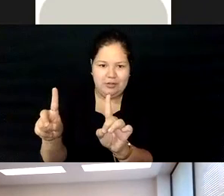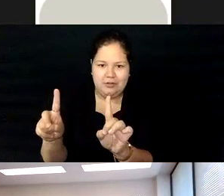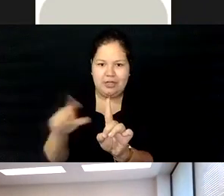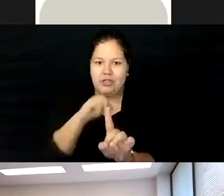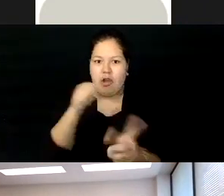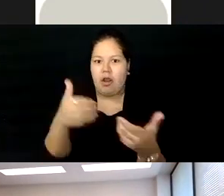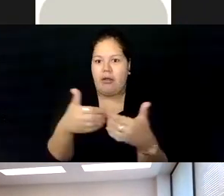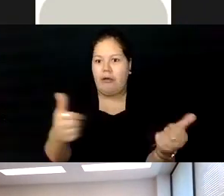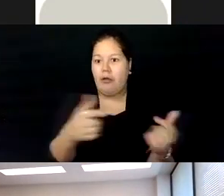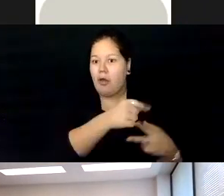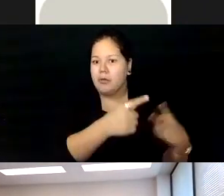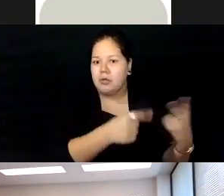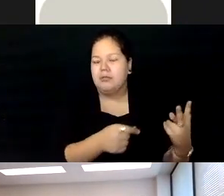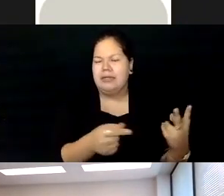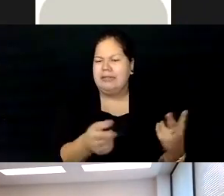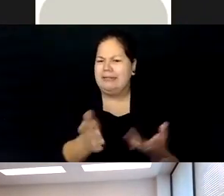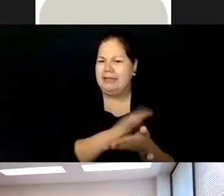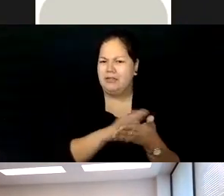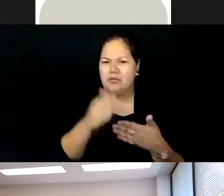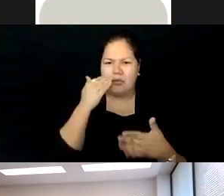also important. But